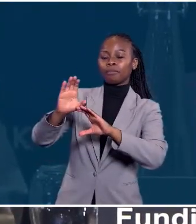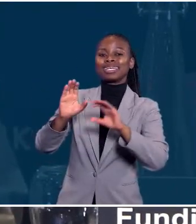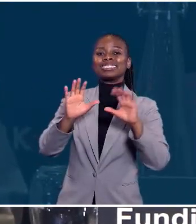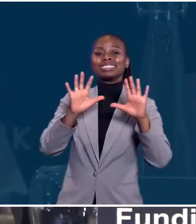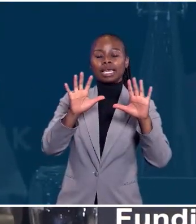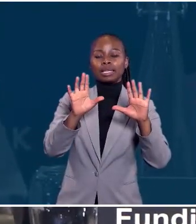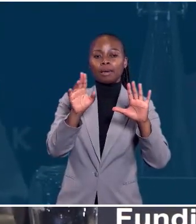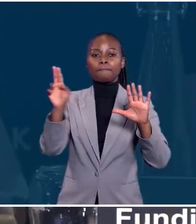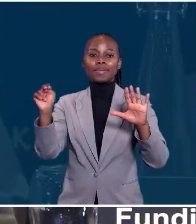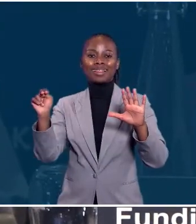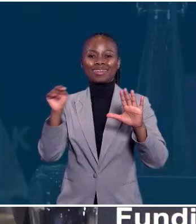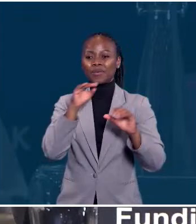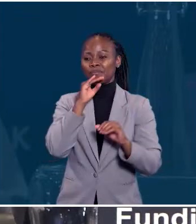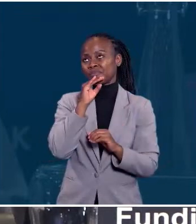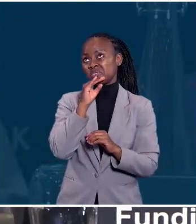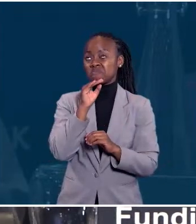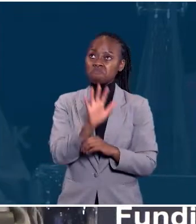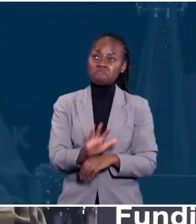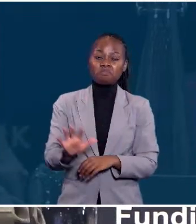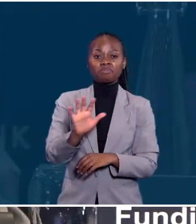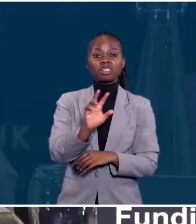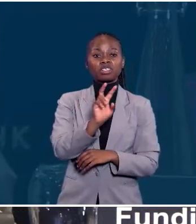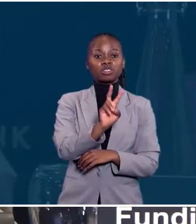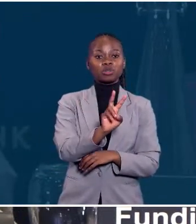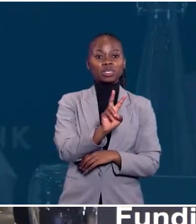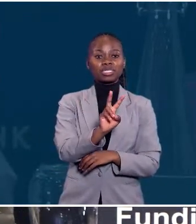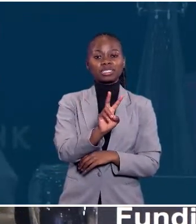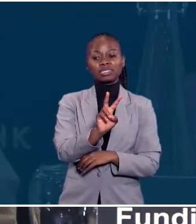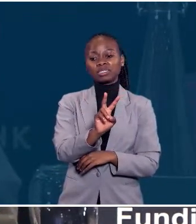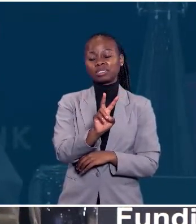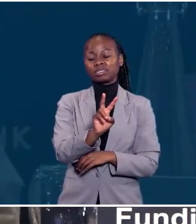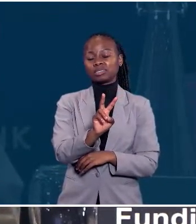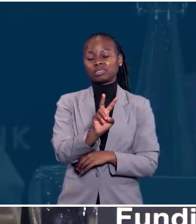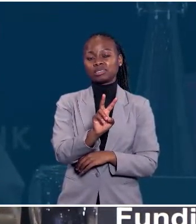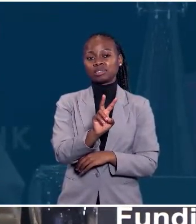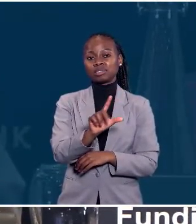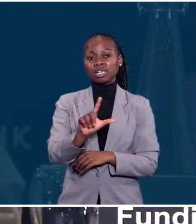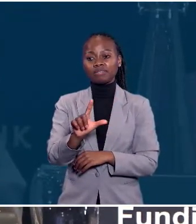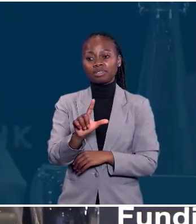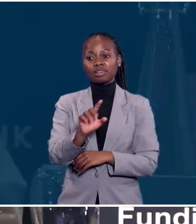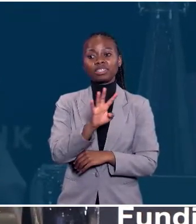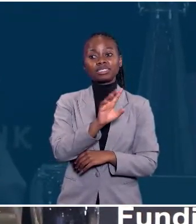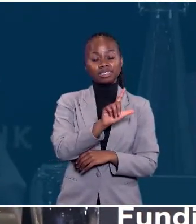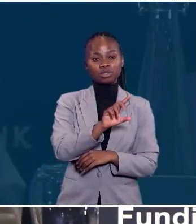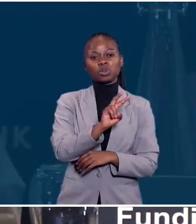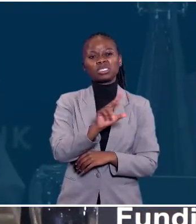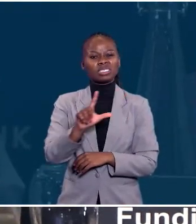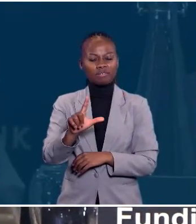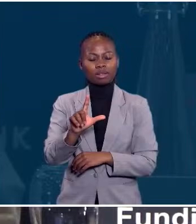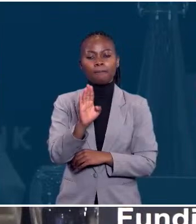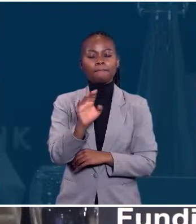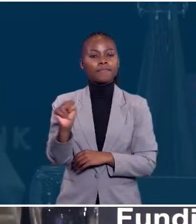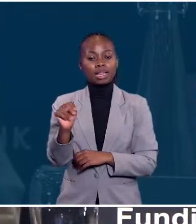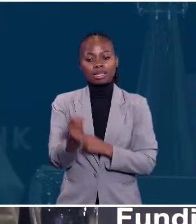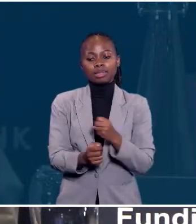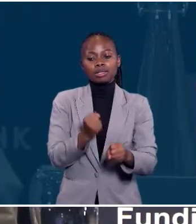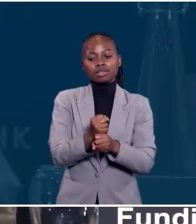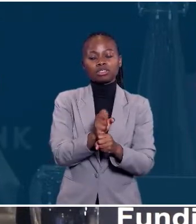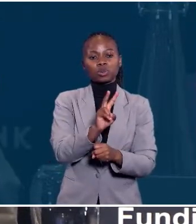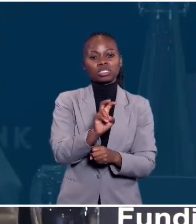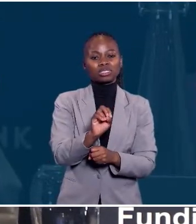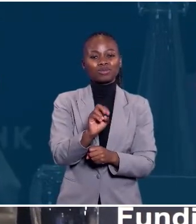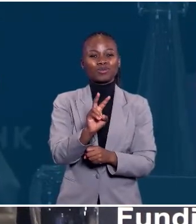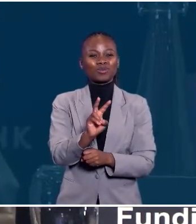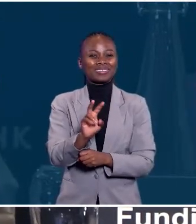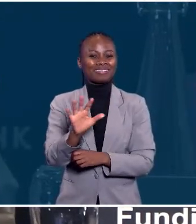in 2024 to 27 billion in 2025. What that meant was we had to